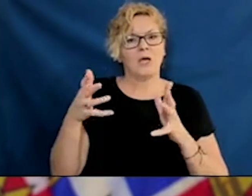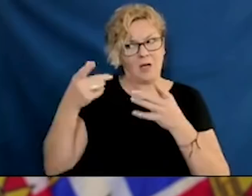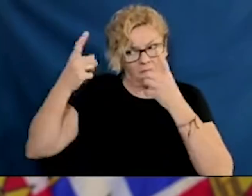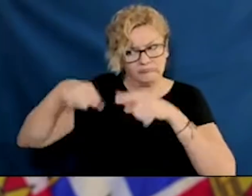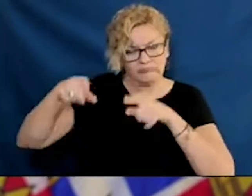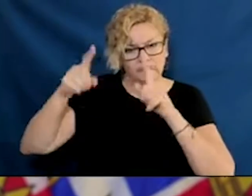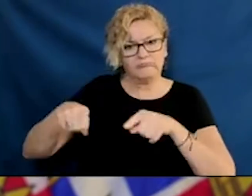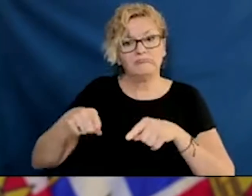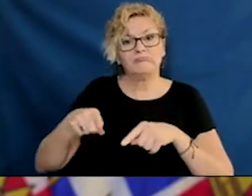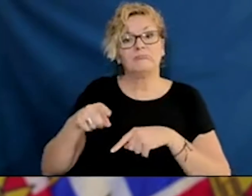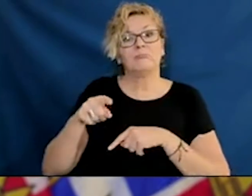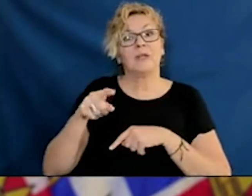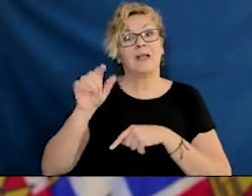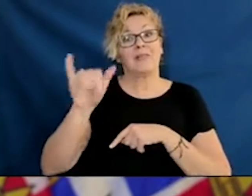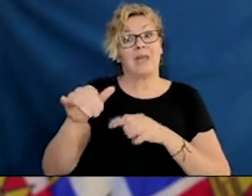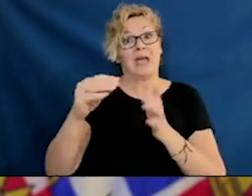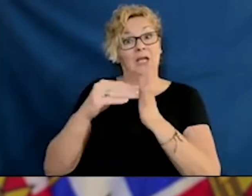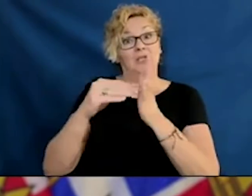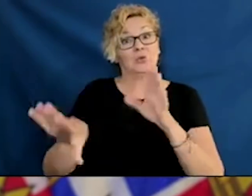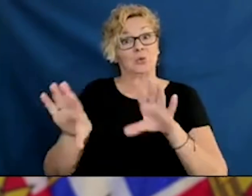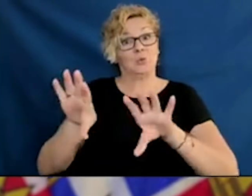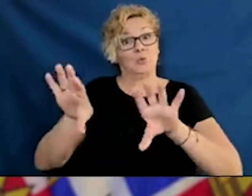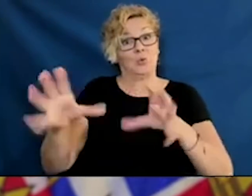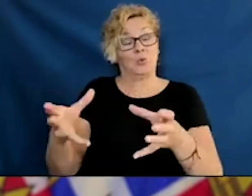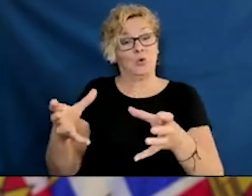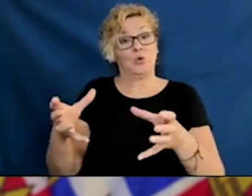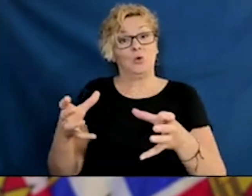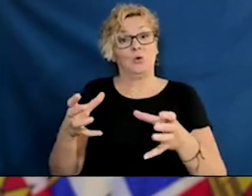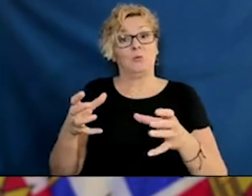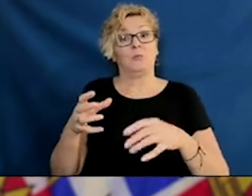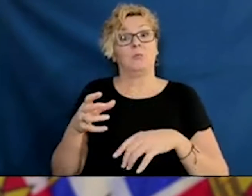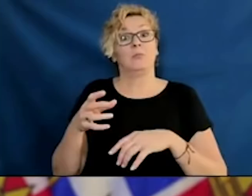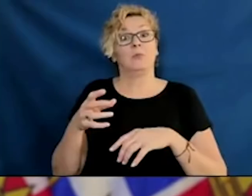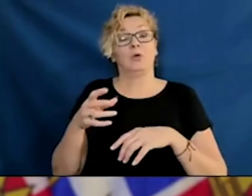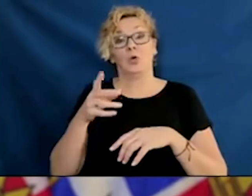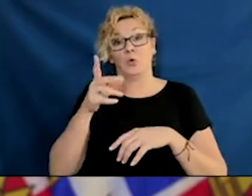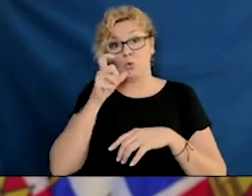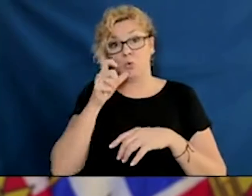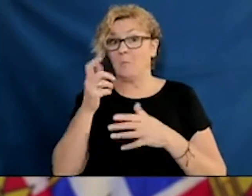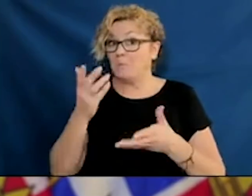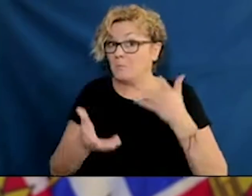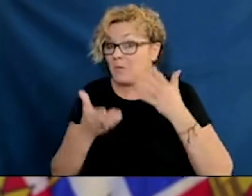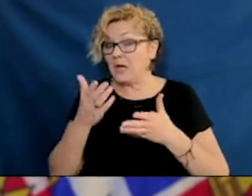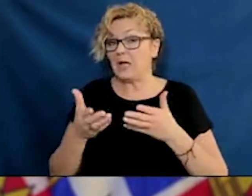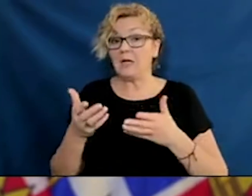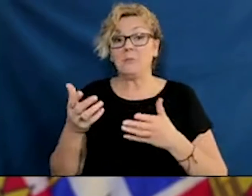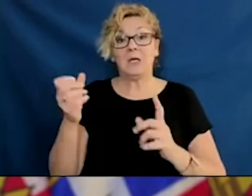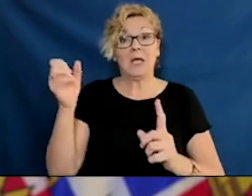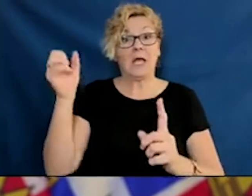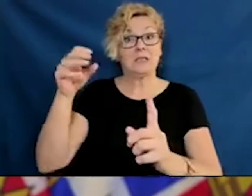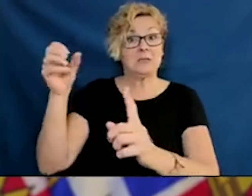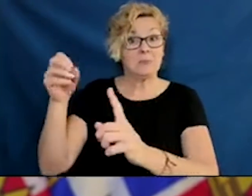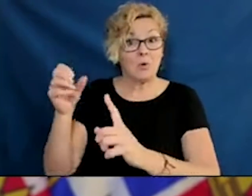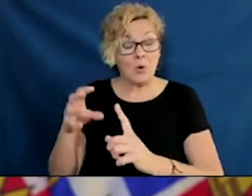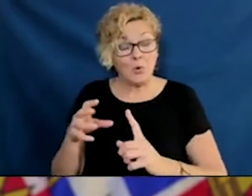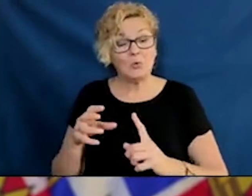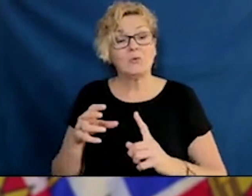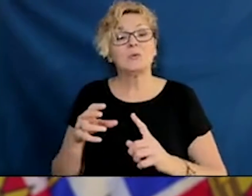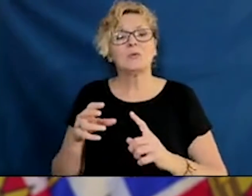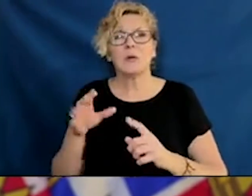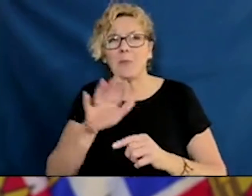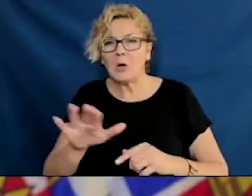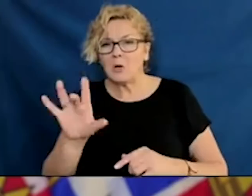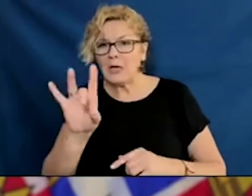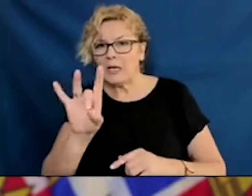was with that person in the school. So that's about just under 80 people. And they